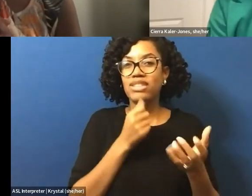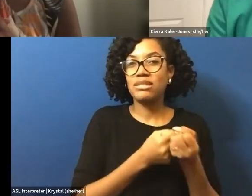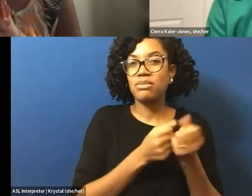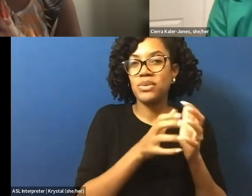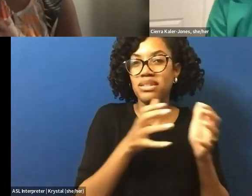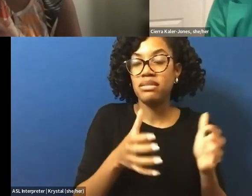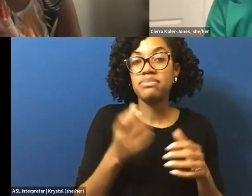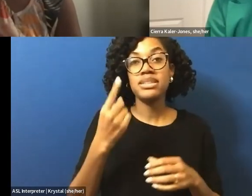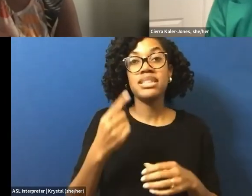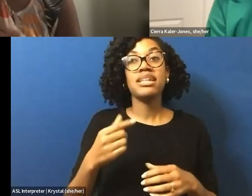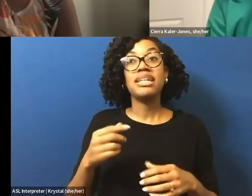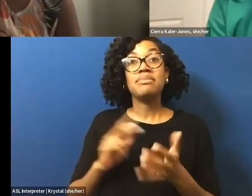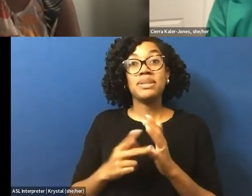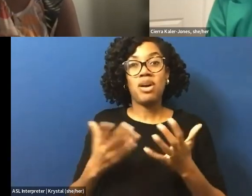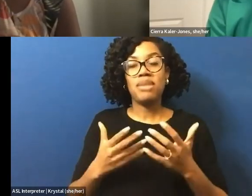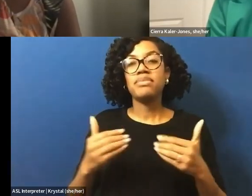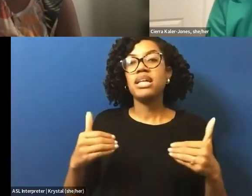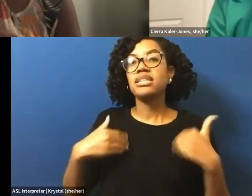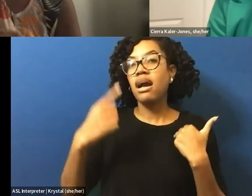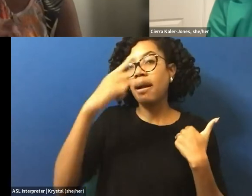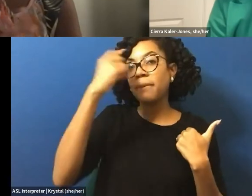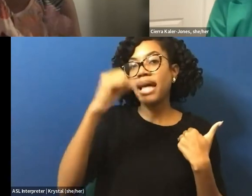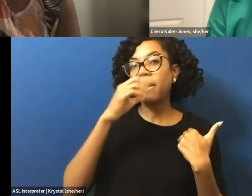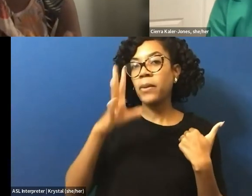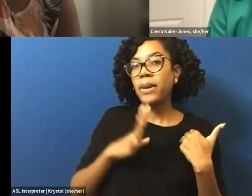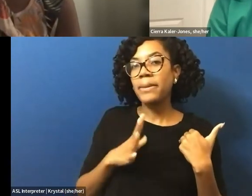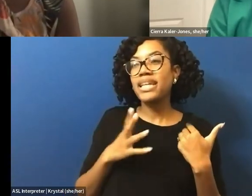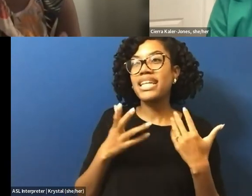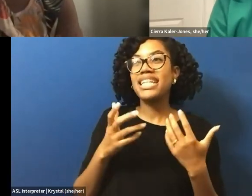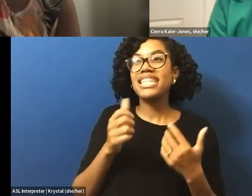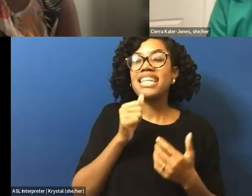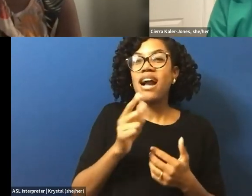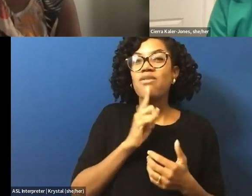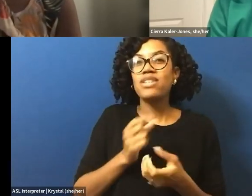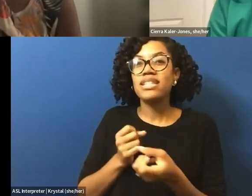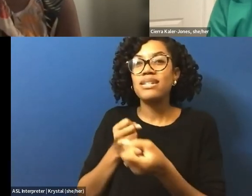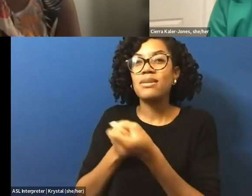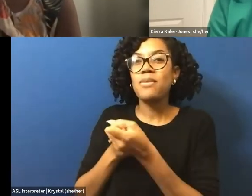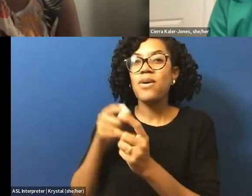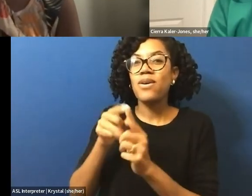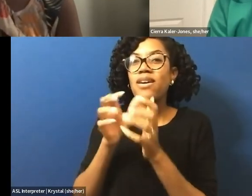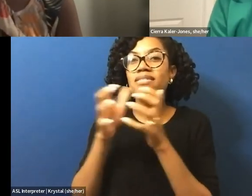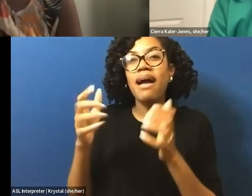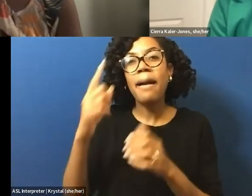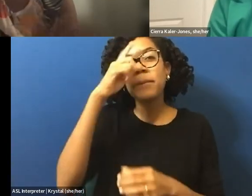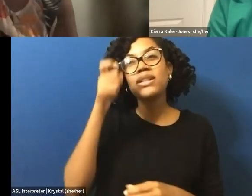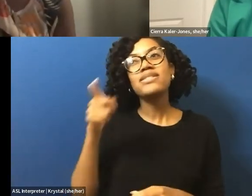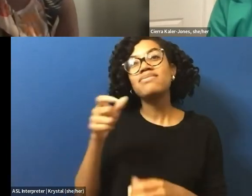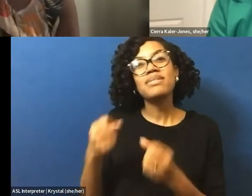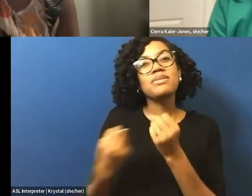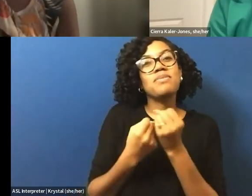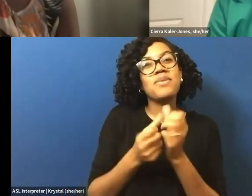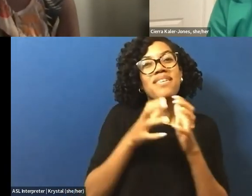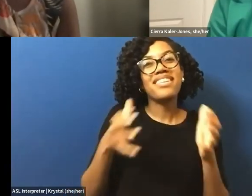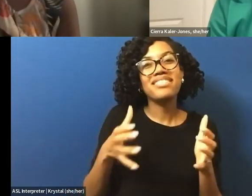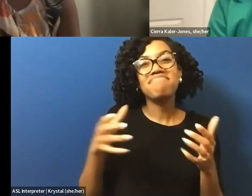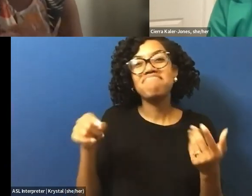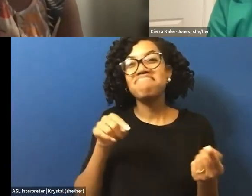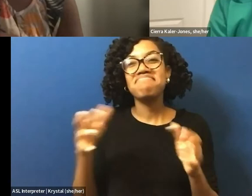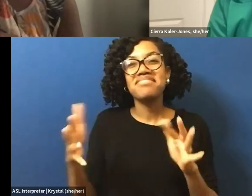Moore had, like I said, some problematic gender politics by every stretch of the matter, but she was who she was. And that